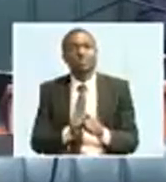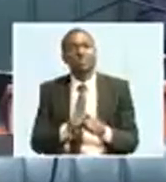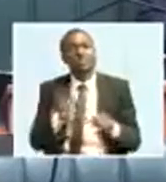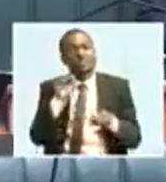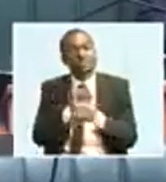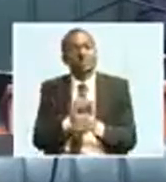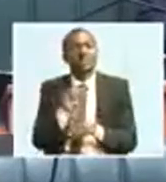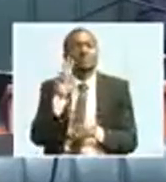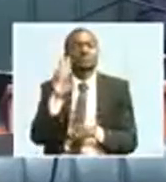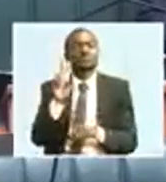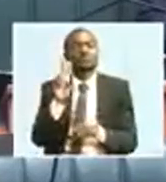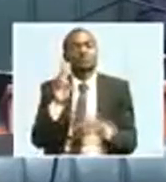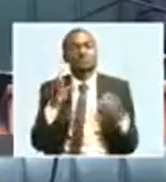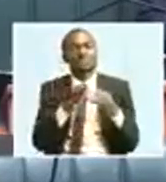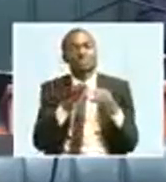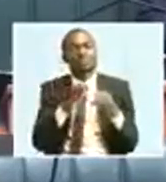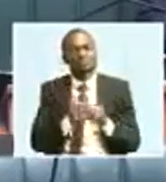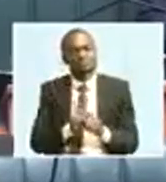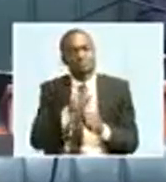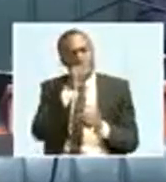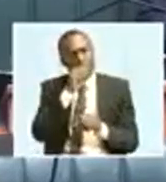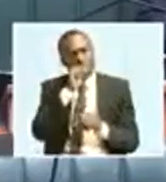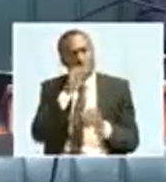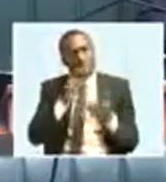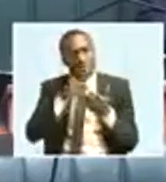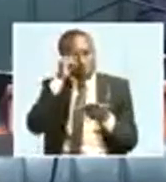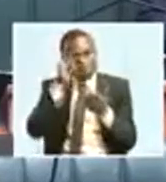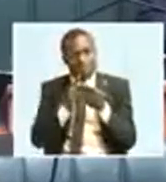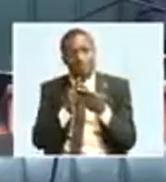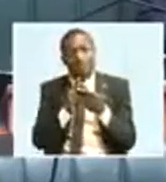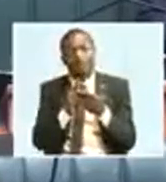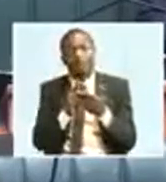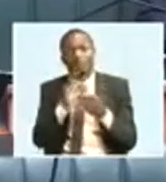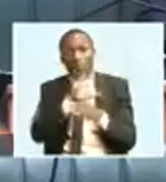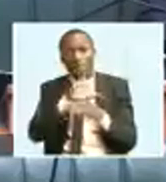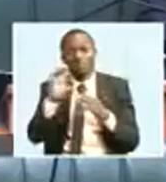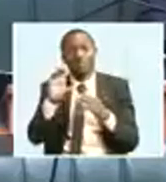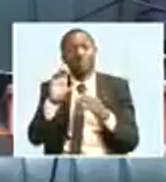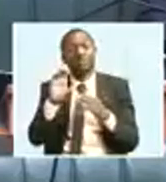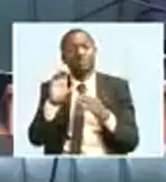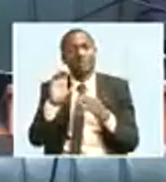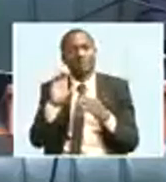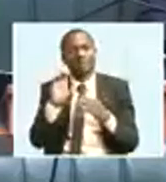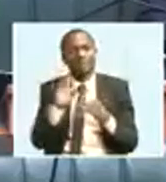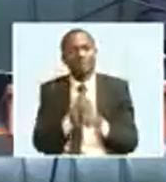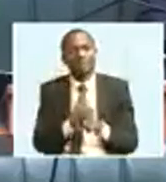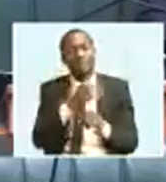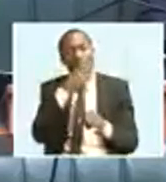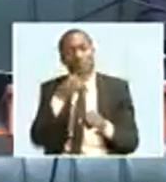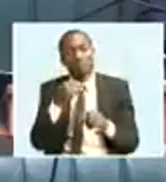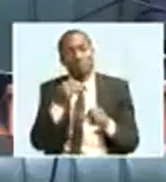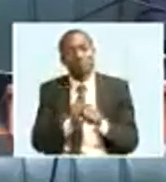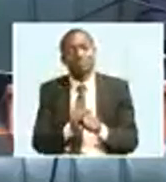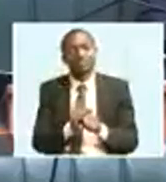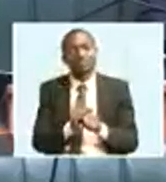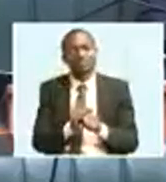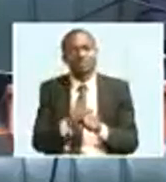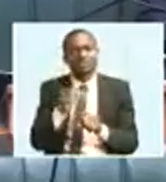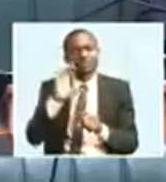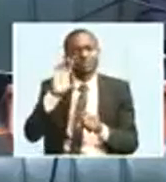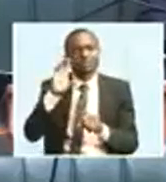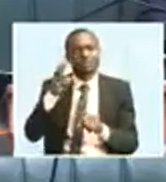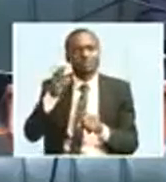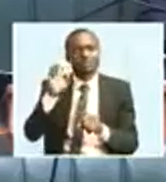class which chopped the pupils. Copper Belt Police Commissioner Sharon